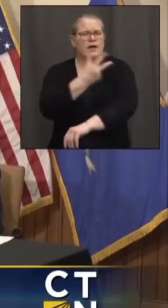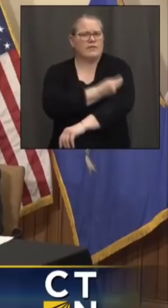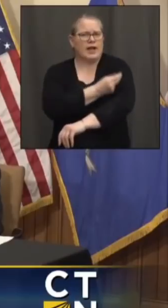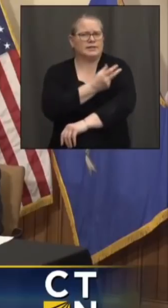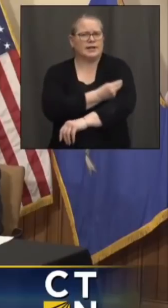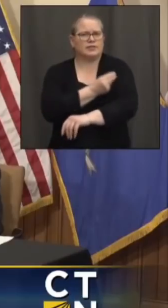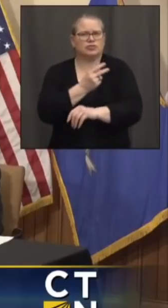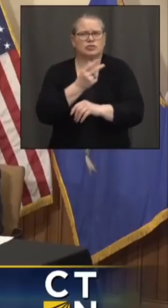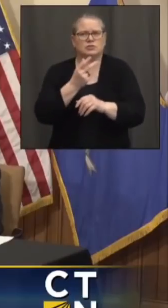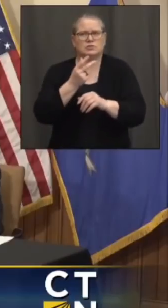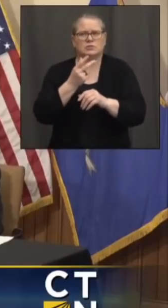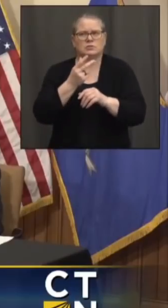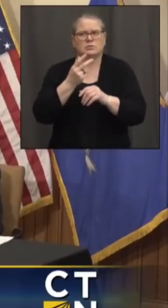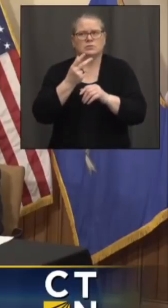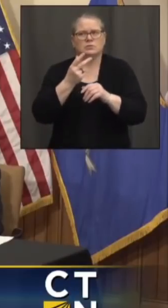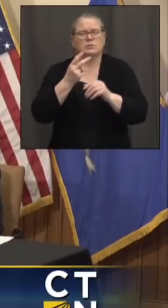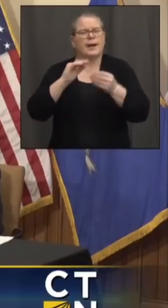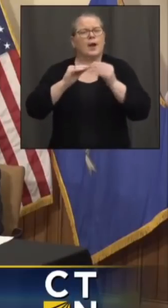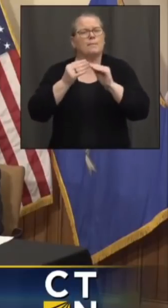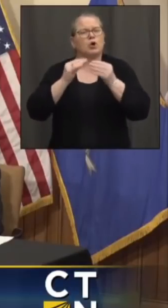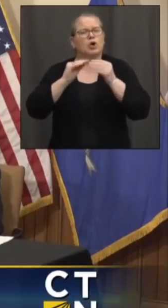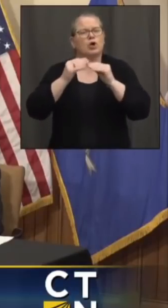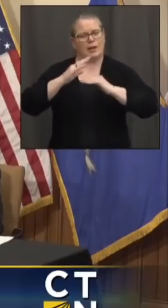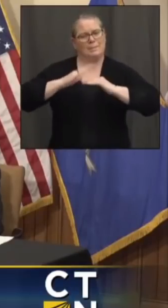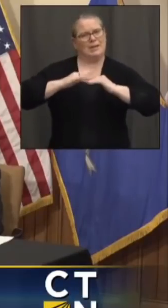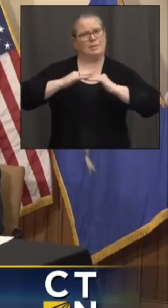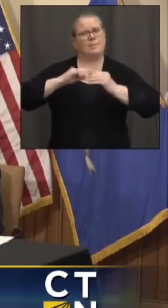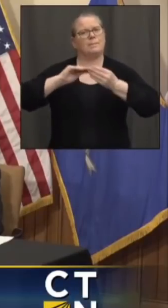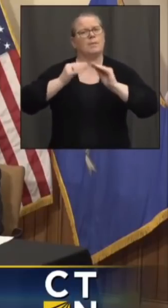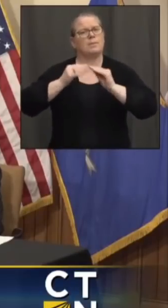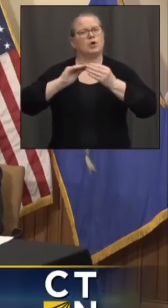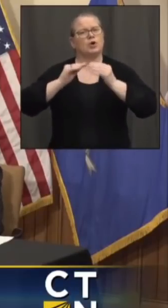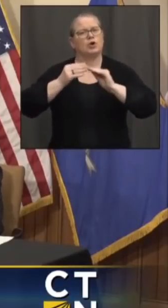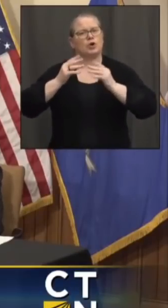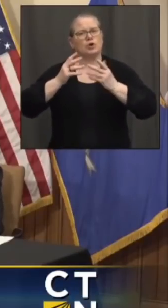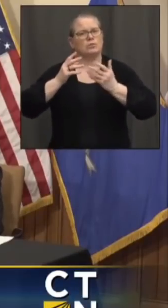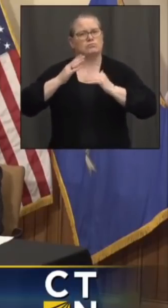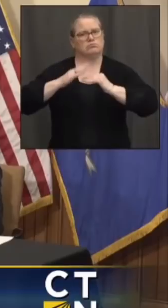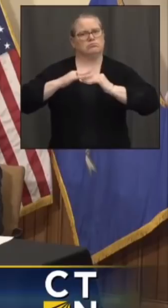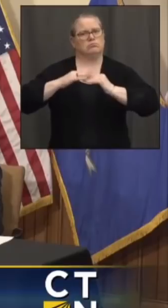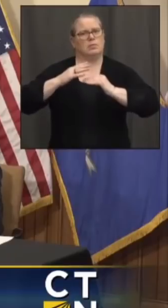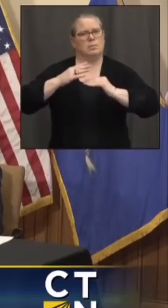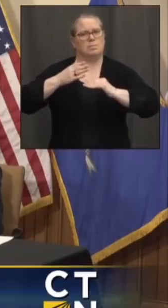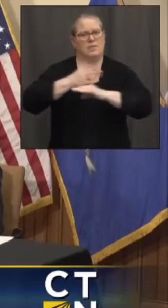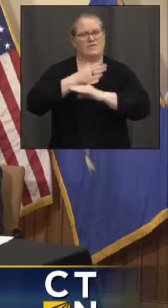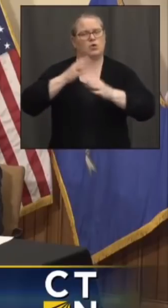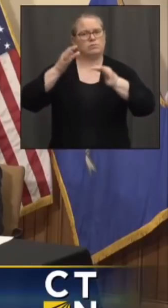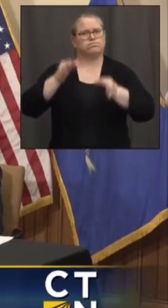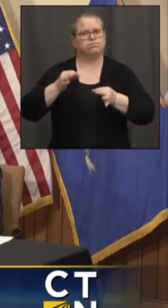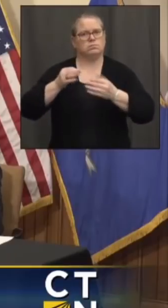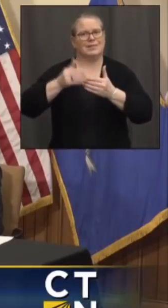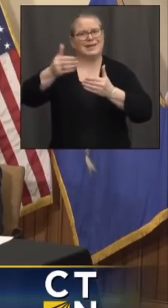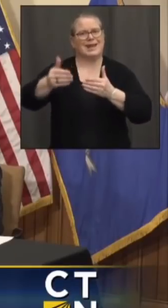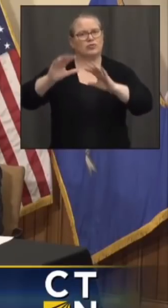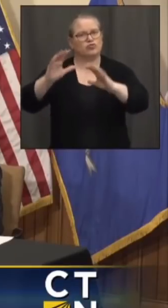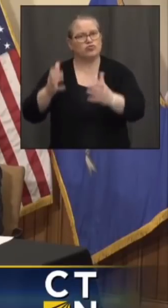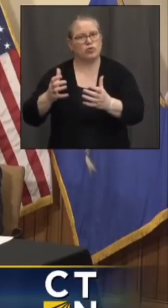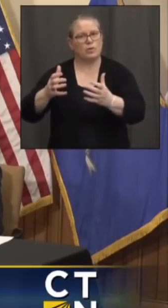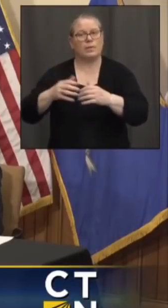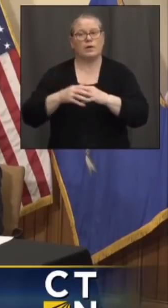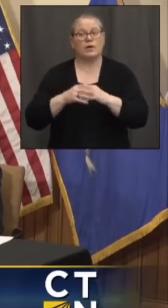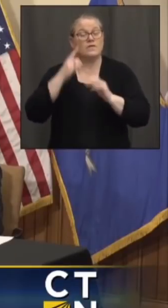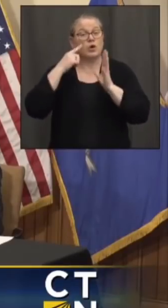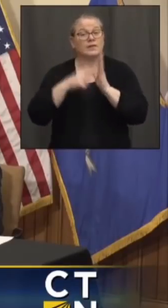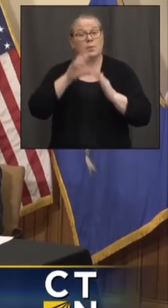for each group before moving on to the next one? You mentioned that, it's 56% with those 75 plus